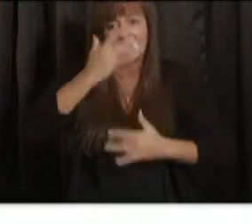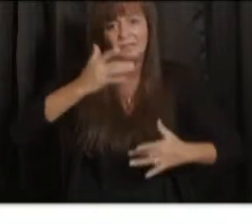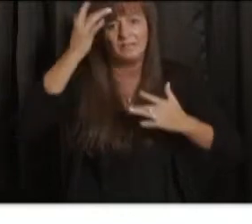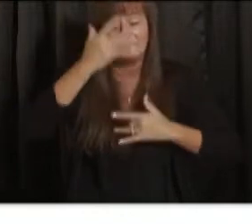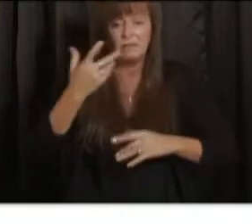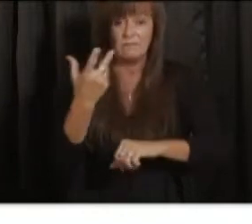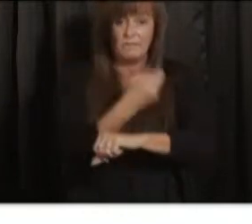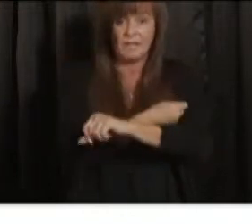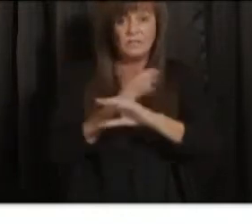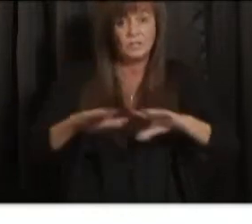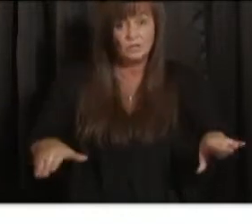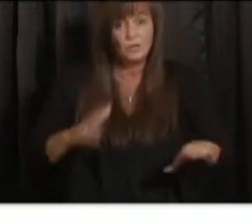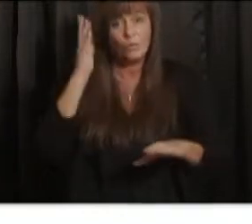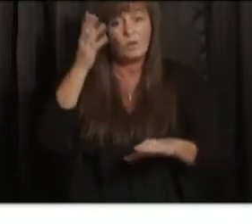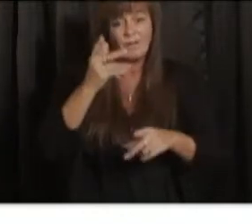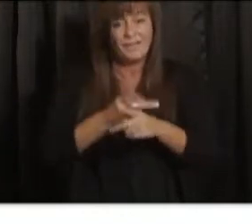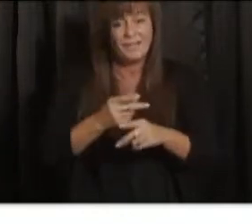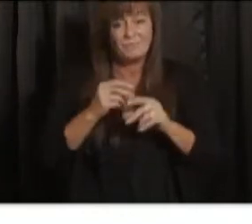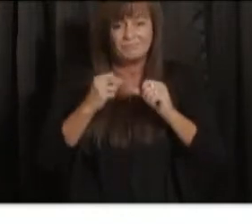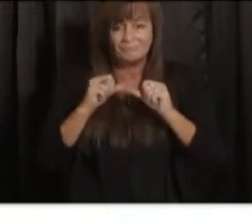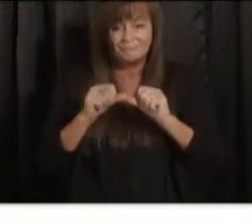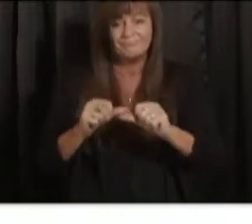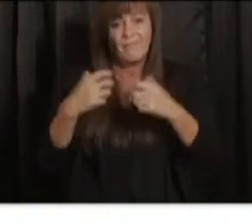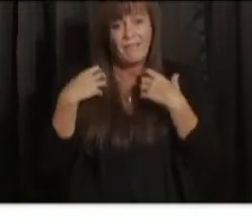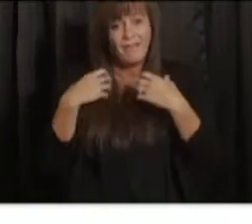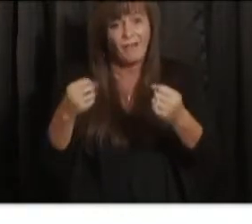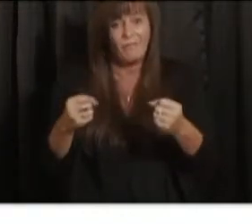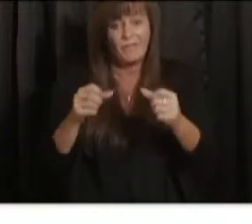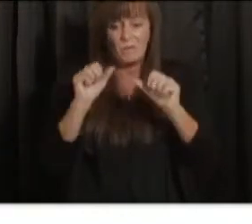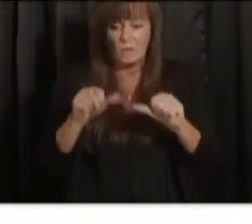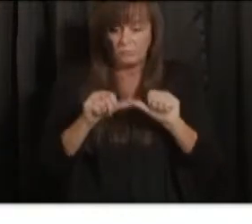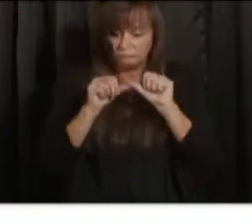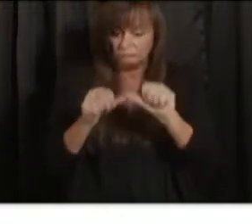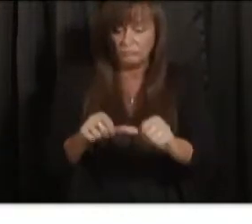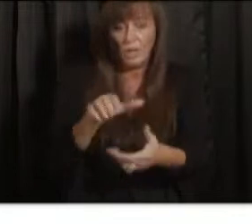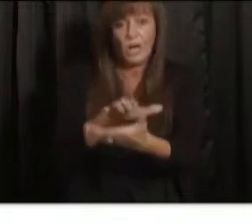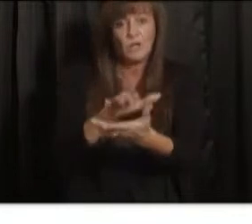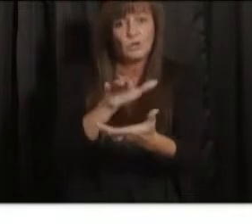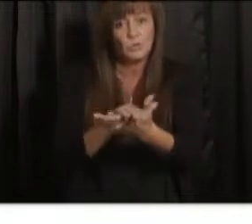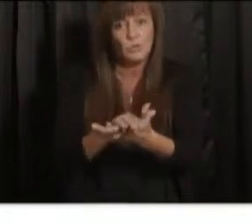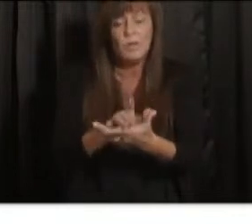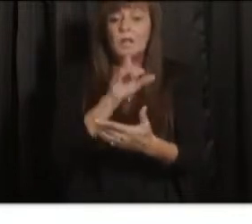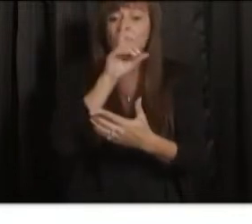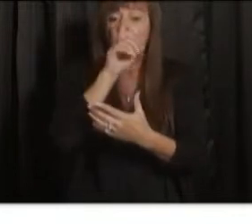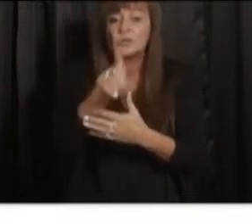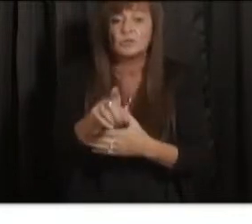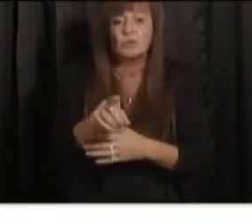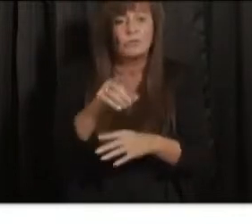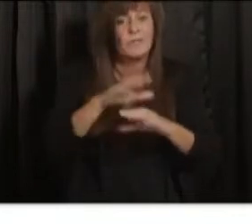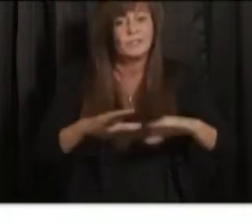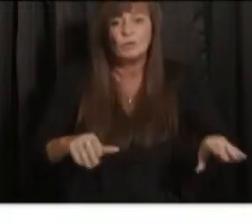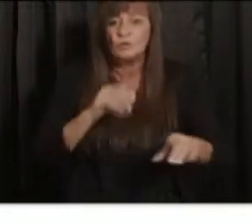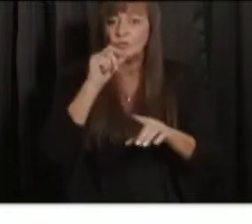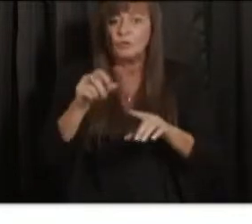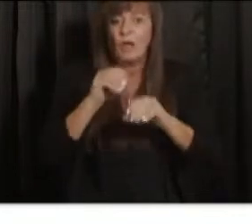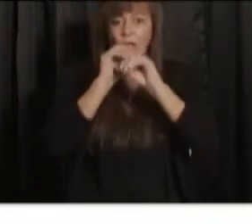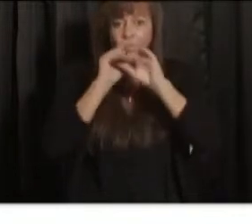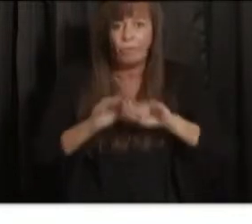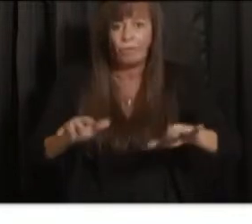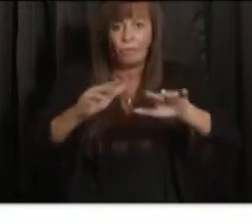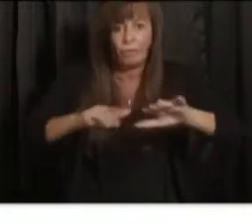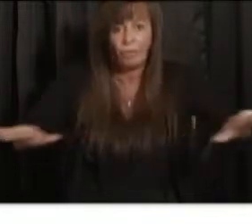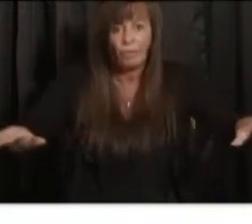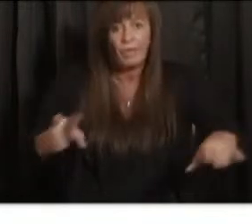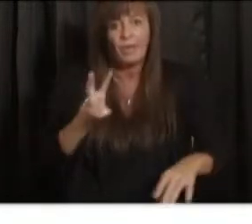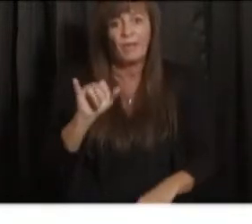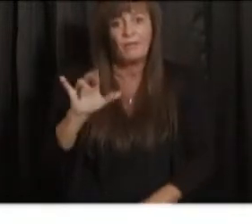them healthy, help them stay in school, and help make sure they don't spread the virus to members of their family. Getting